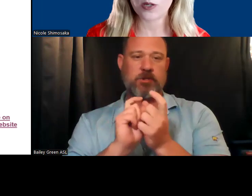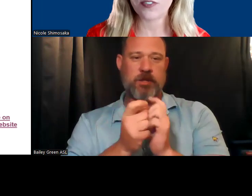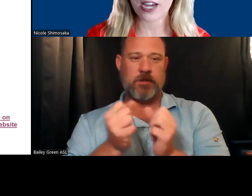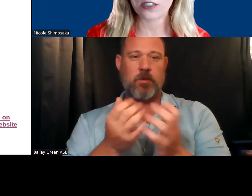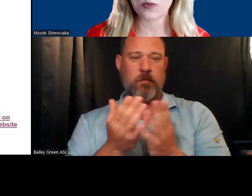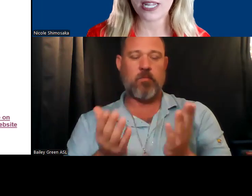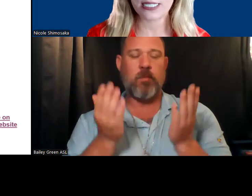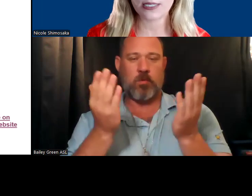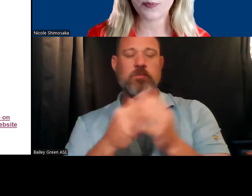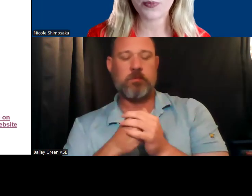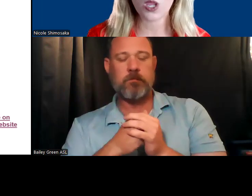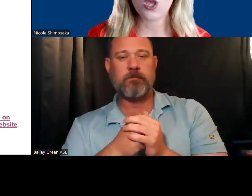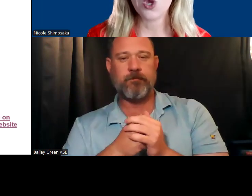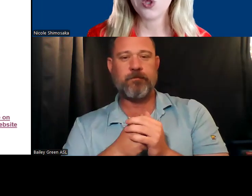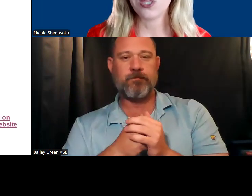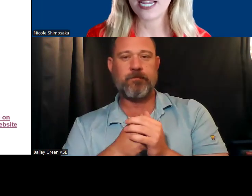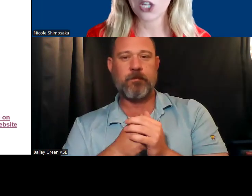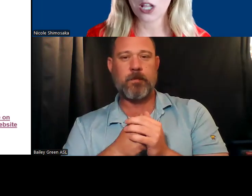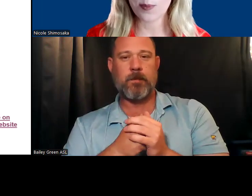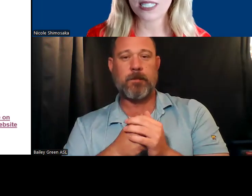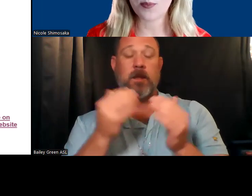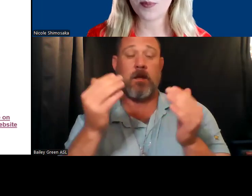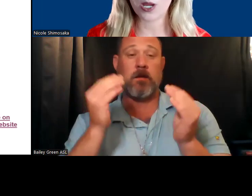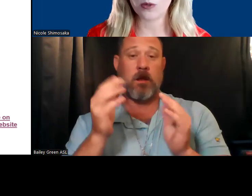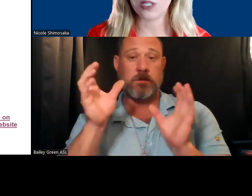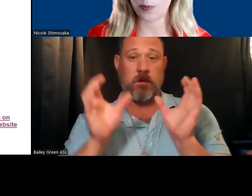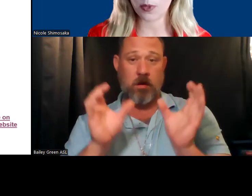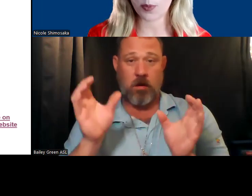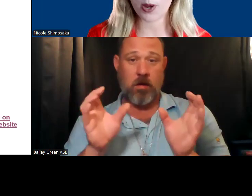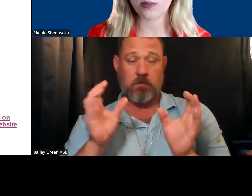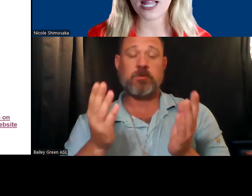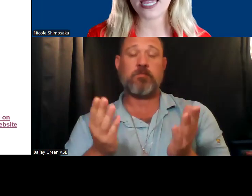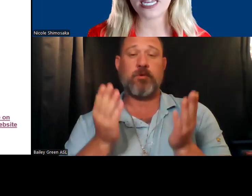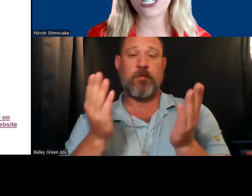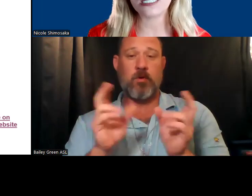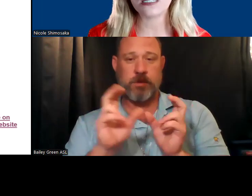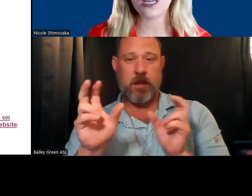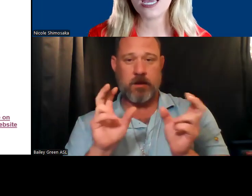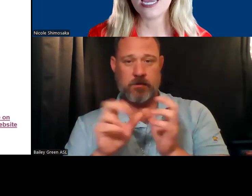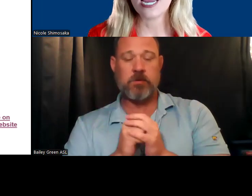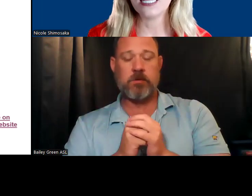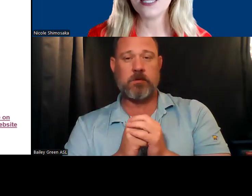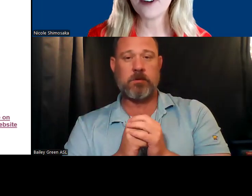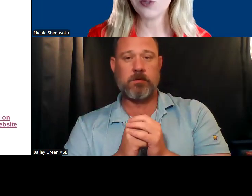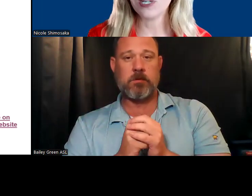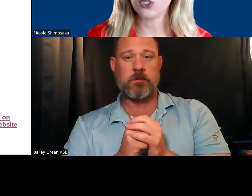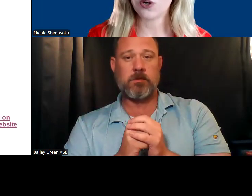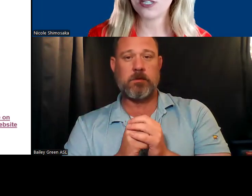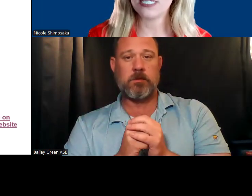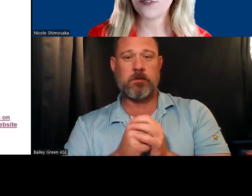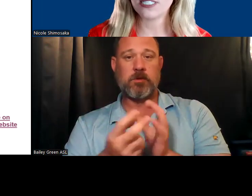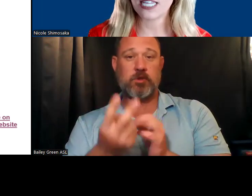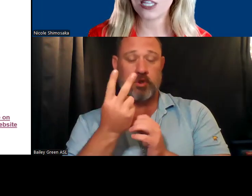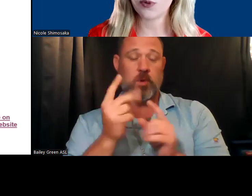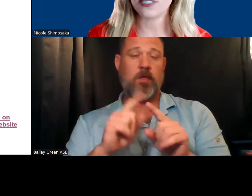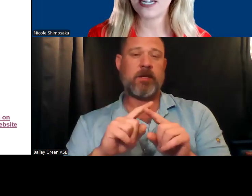proposed factors and weights. The next column is that the proposed allocations. And then the following 2 are the